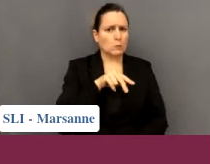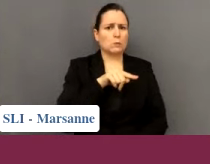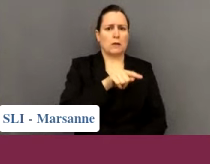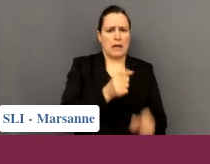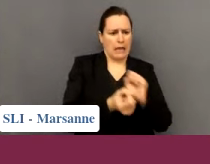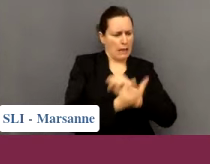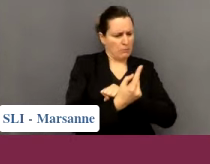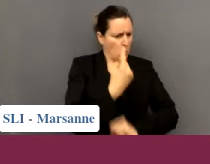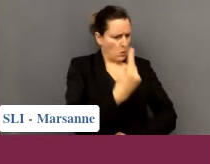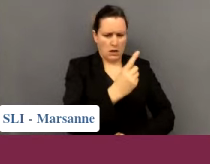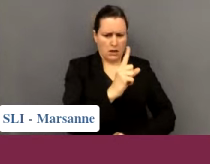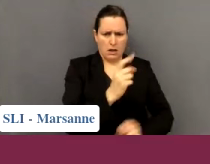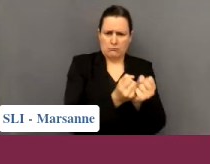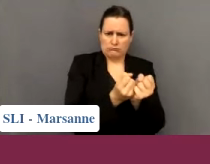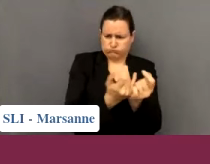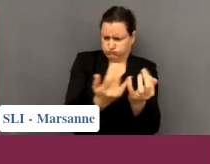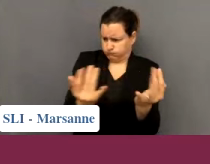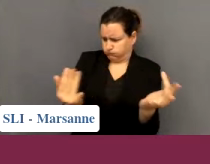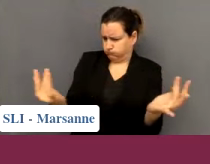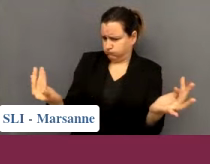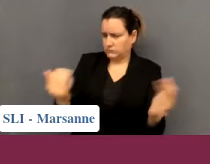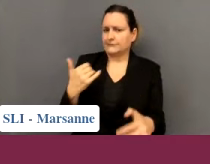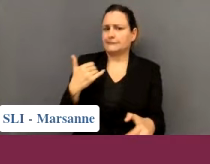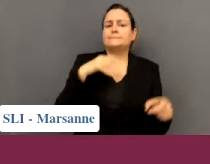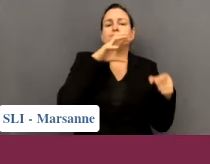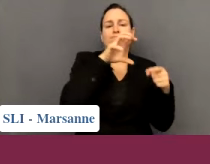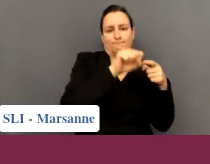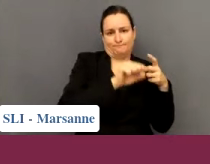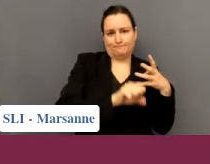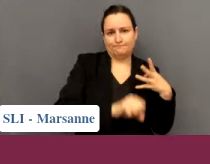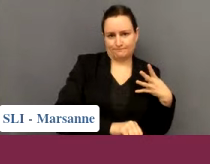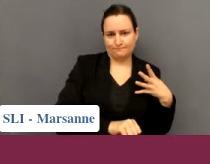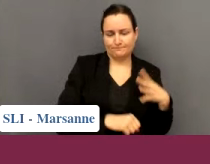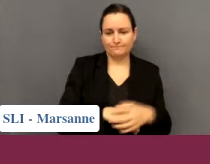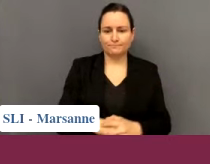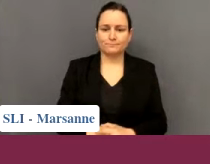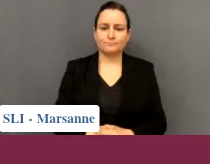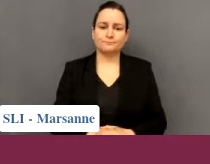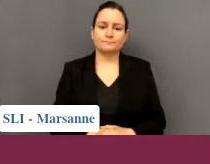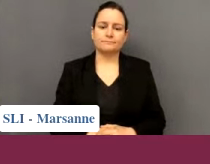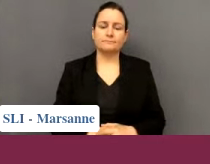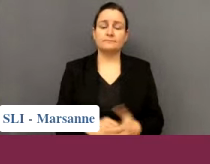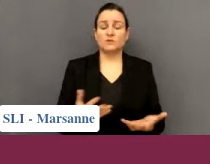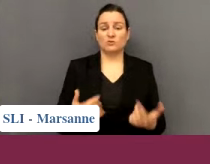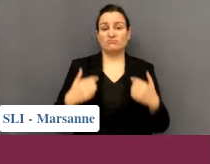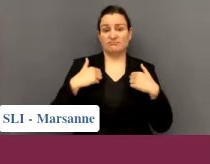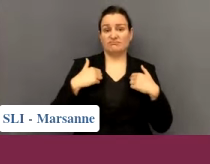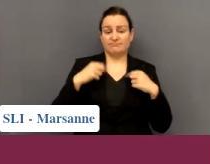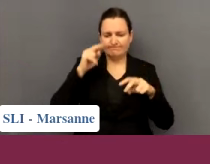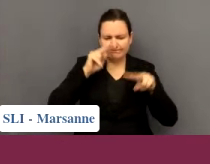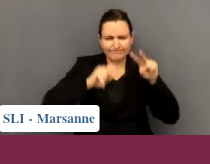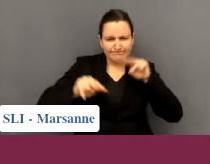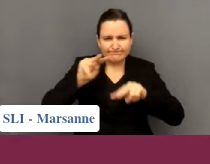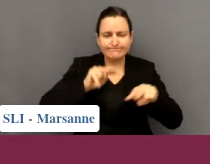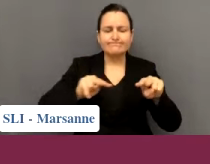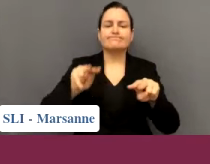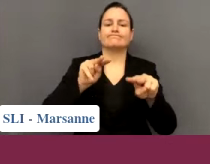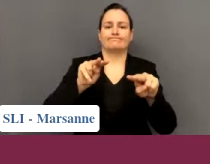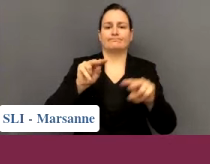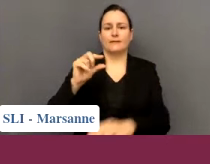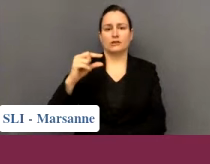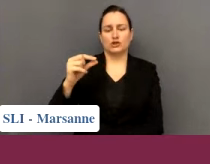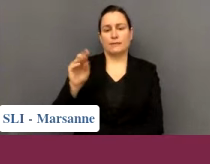think that fairly well categorizes the sort of research base on gender-based violence and social